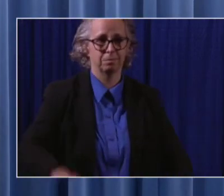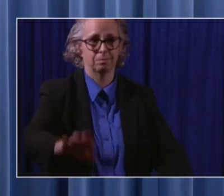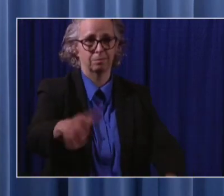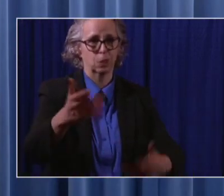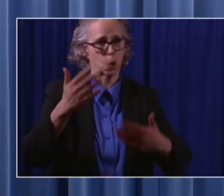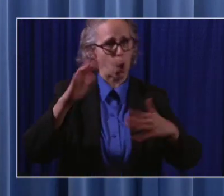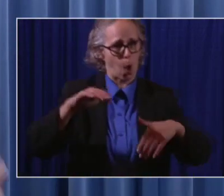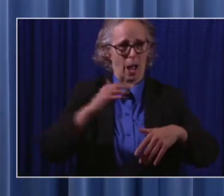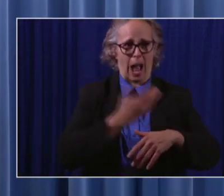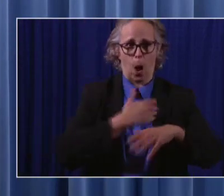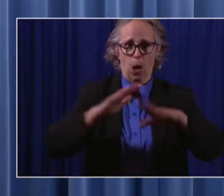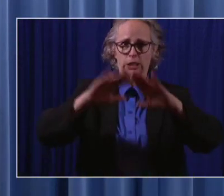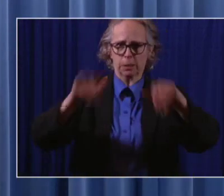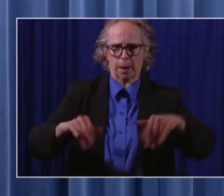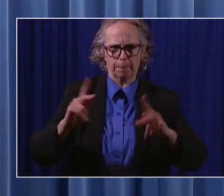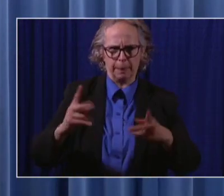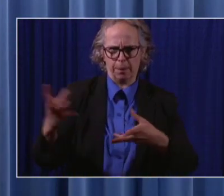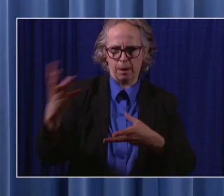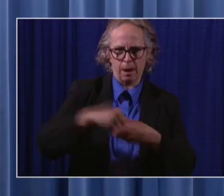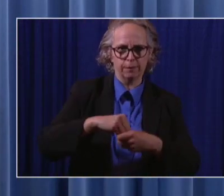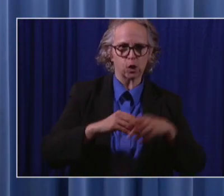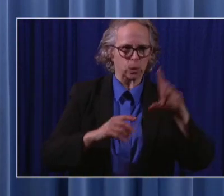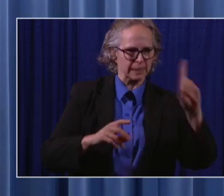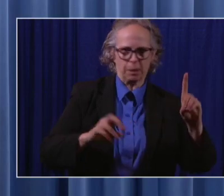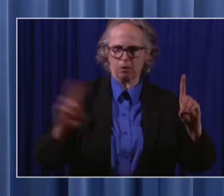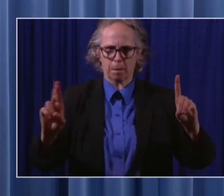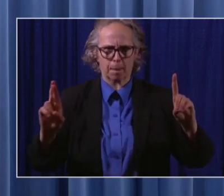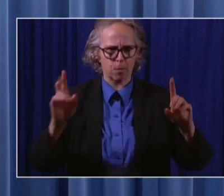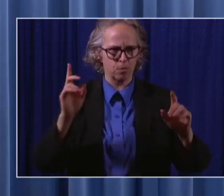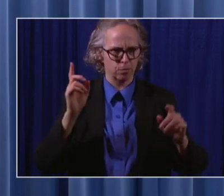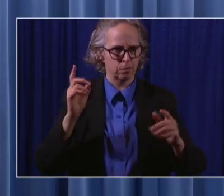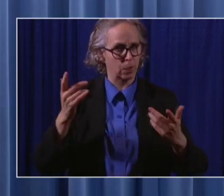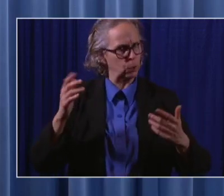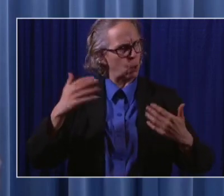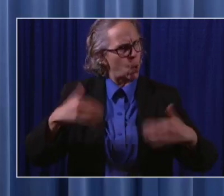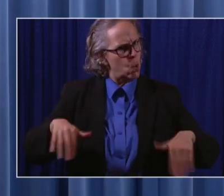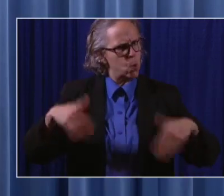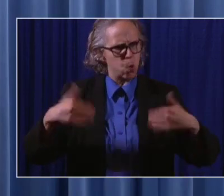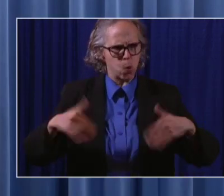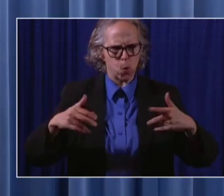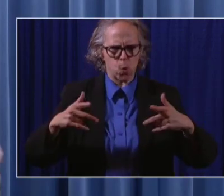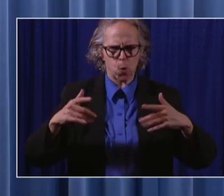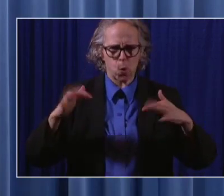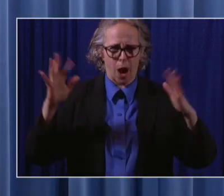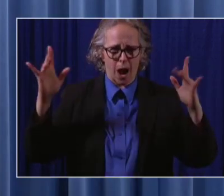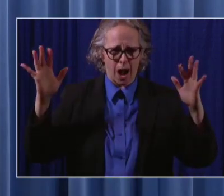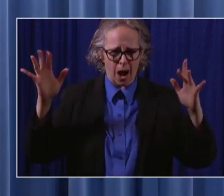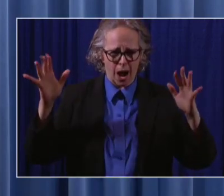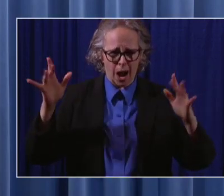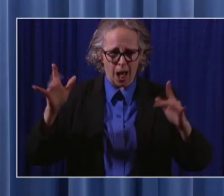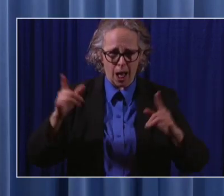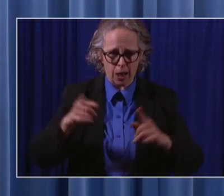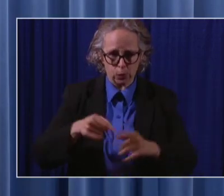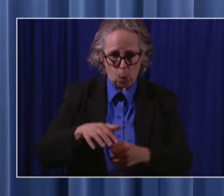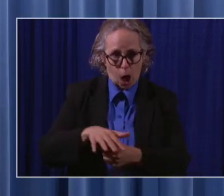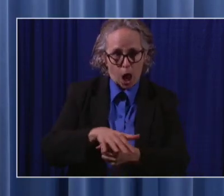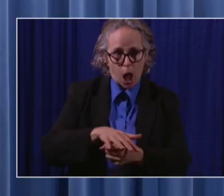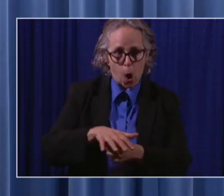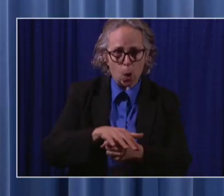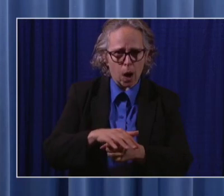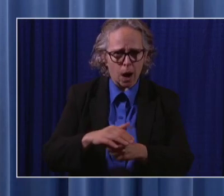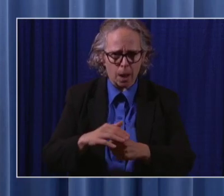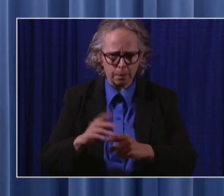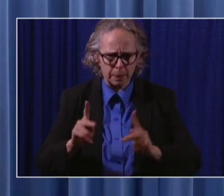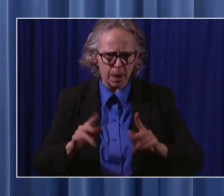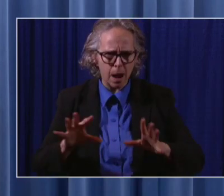from all the way down to the local level, to the precinct level, to the county board of election, to the local